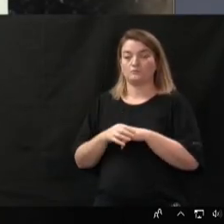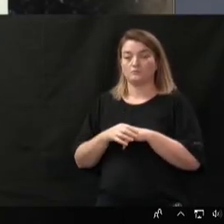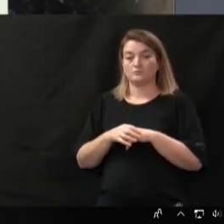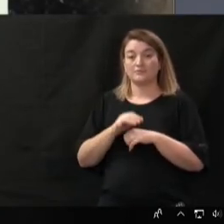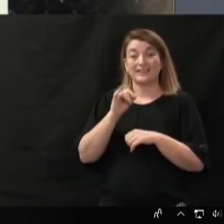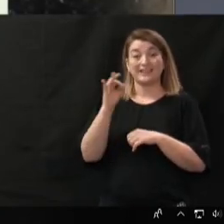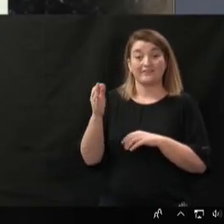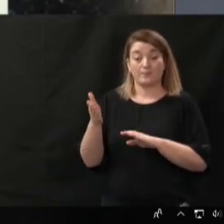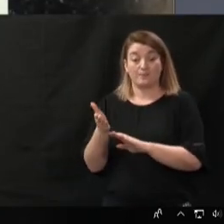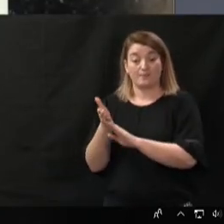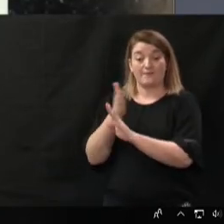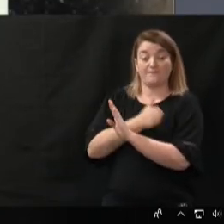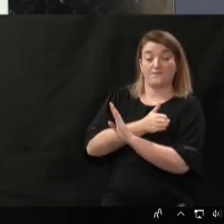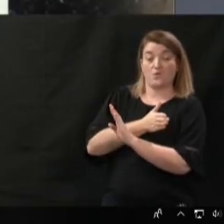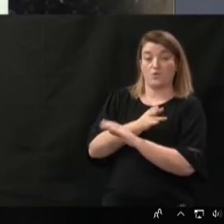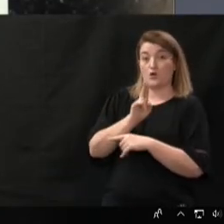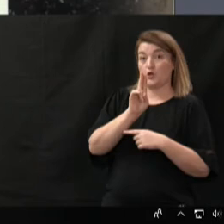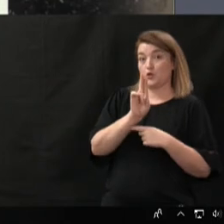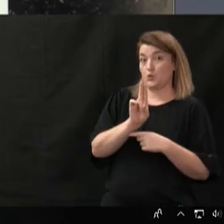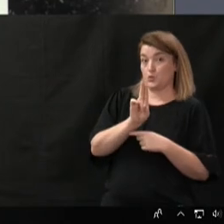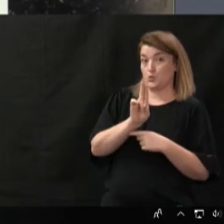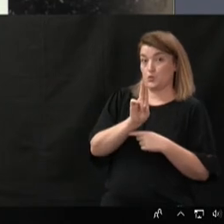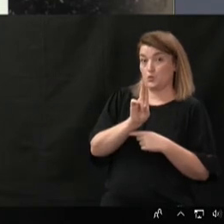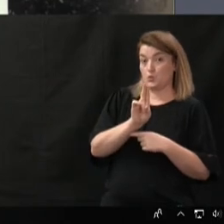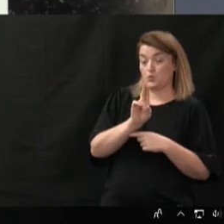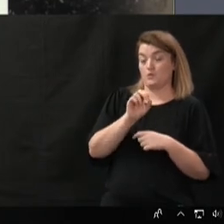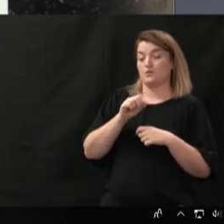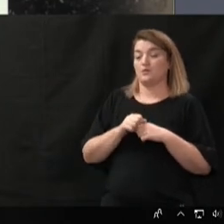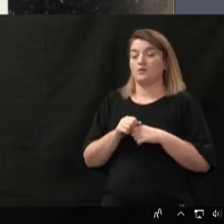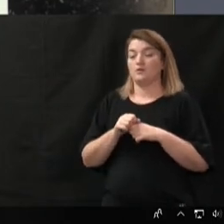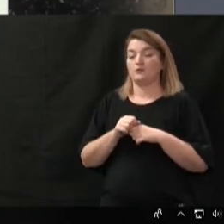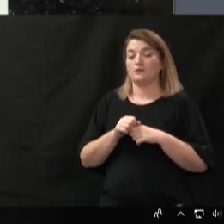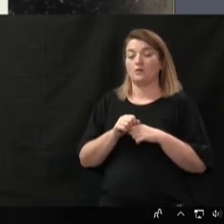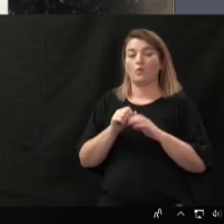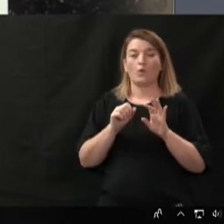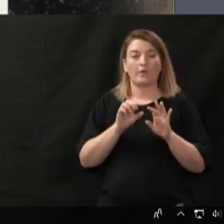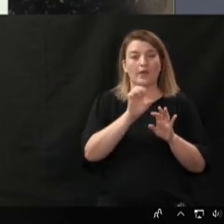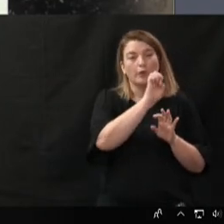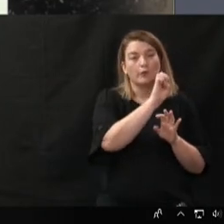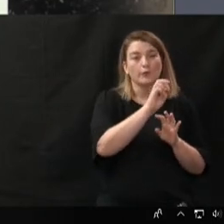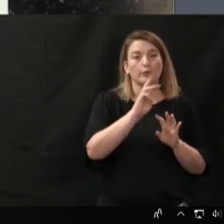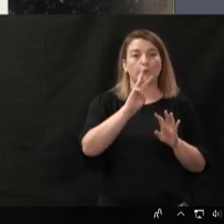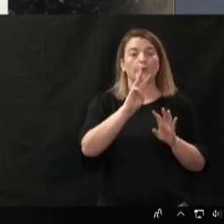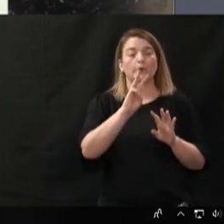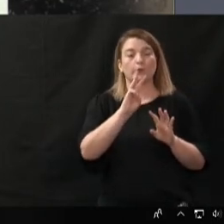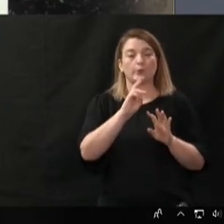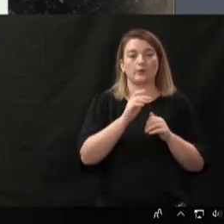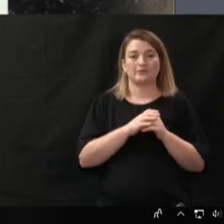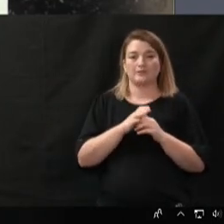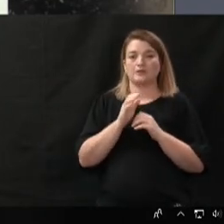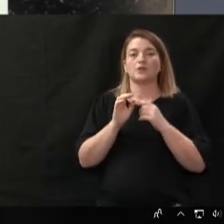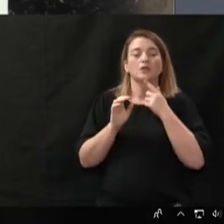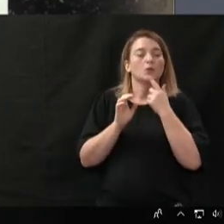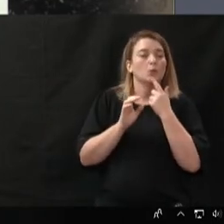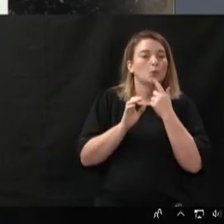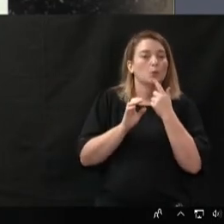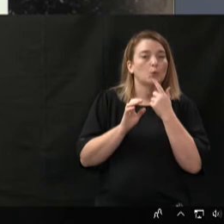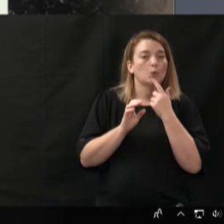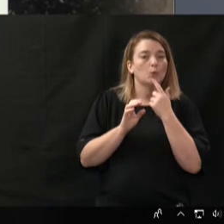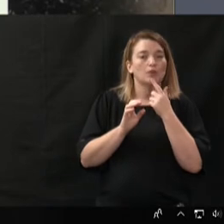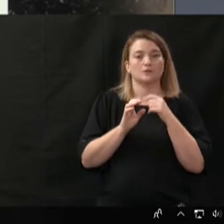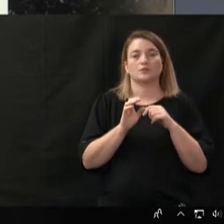an EW or an EU, those are the ones that are going to make your mouth do the oo sound instead of the